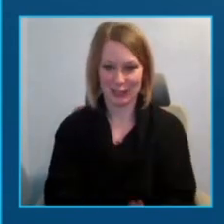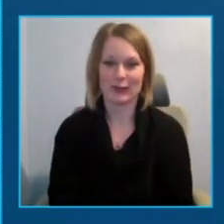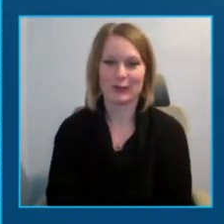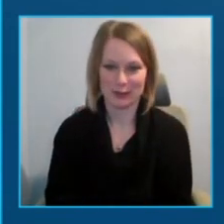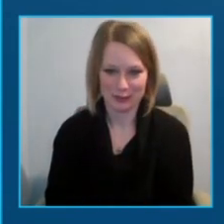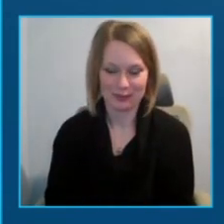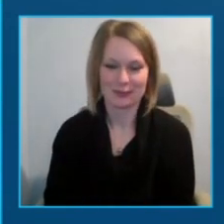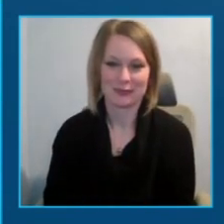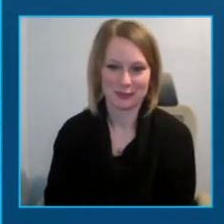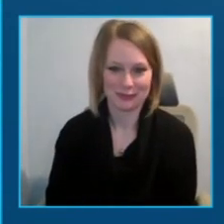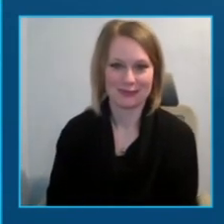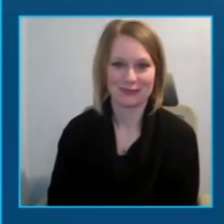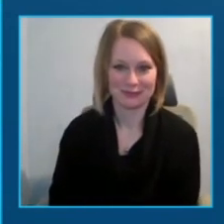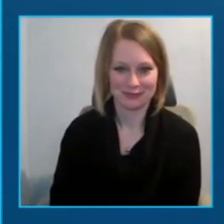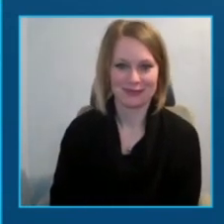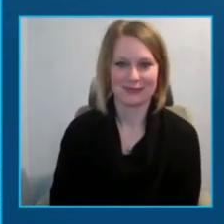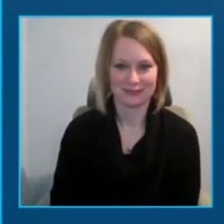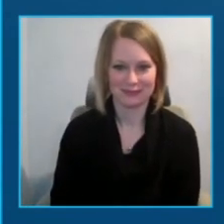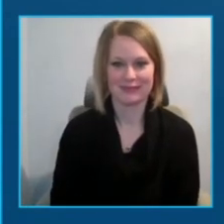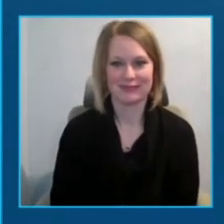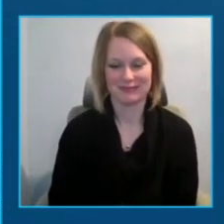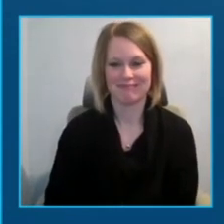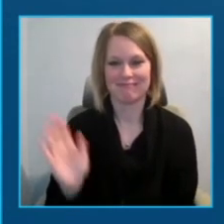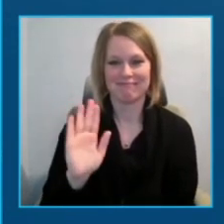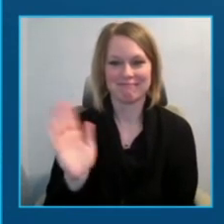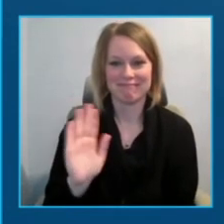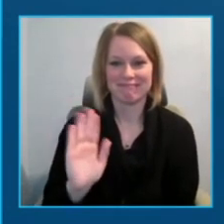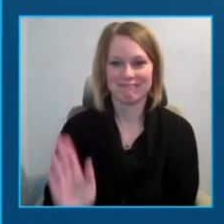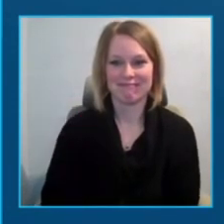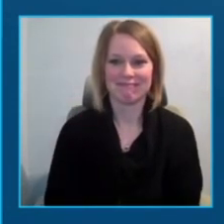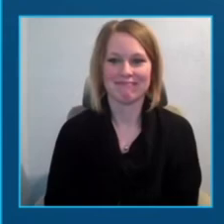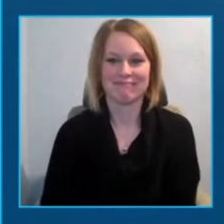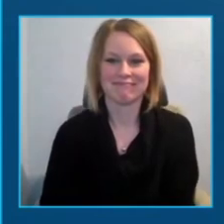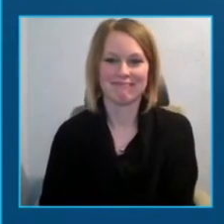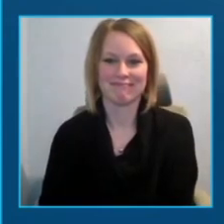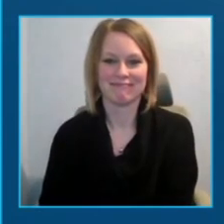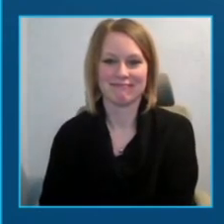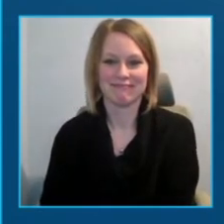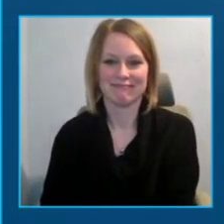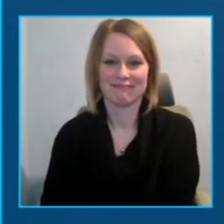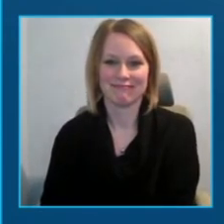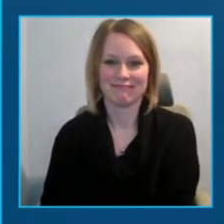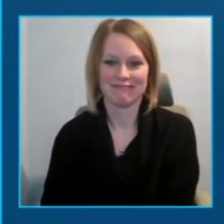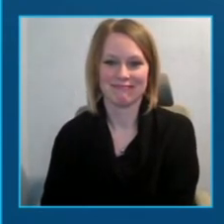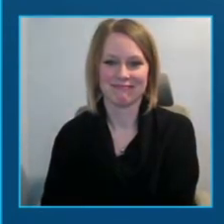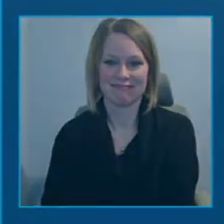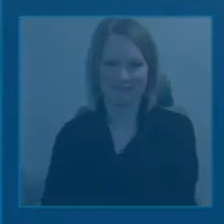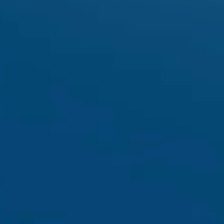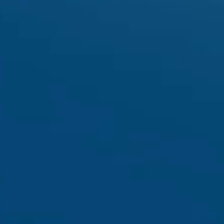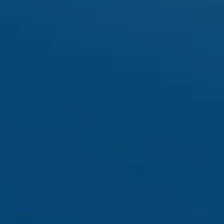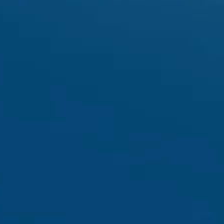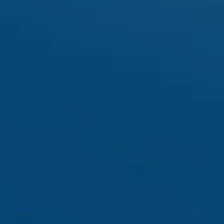Thank you, everybody. Bye-bye. Bye-bye. Great job. Take care, everyone. Bye, David. Bye.